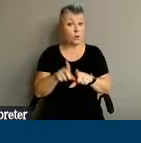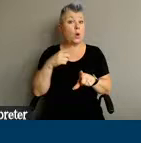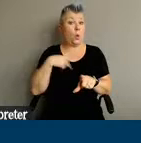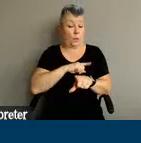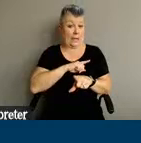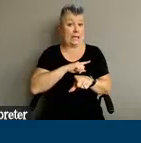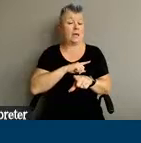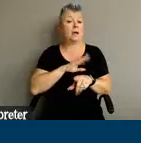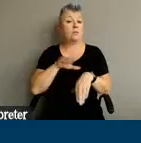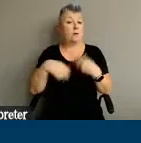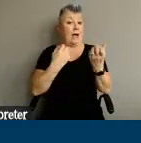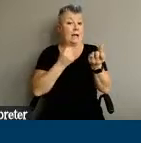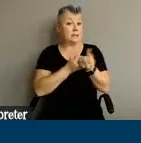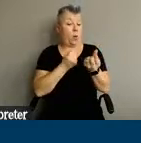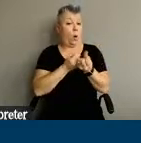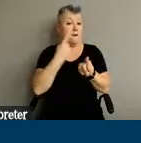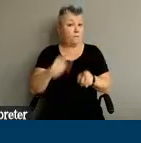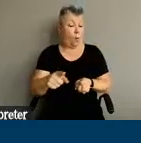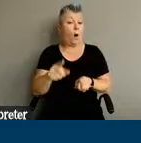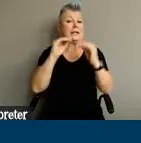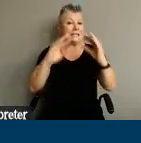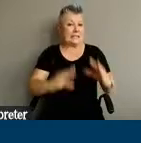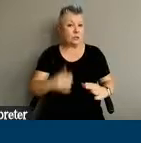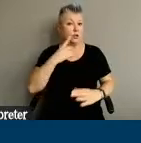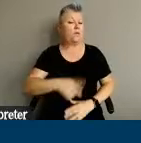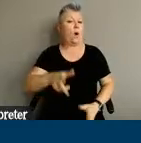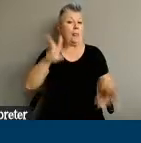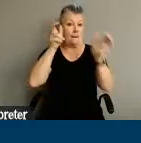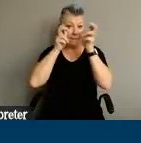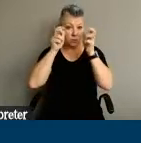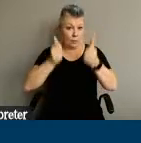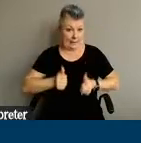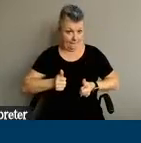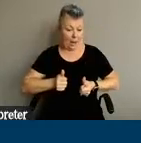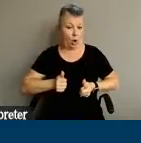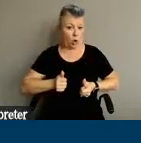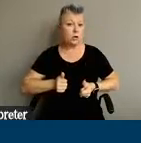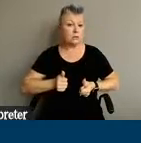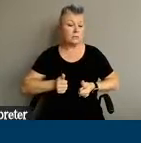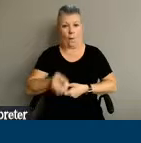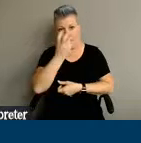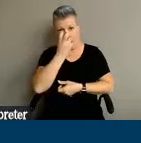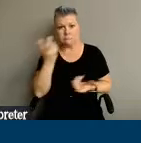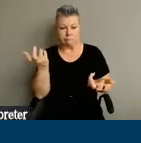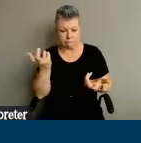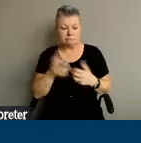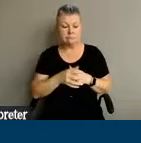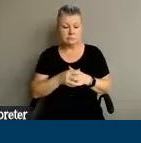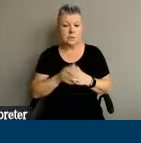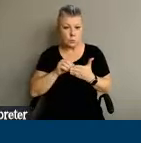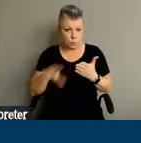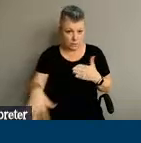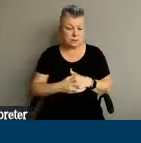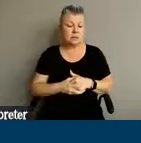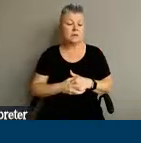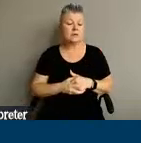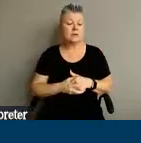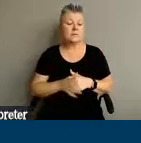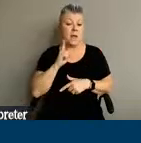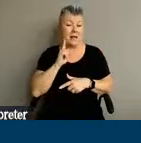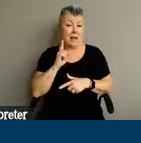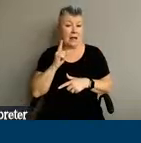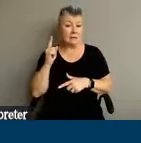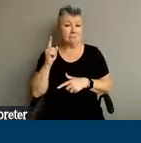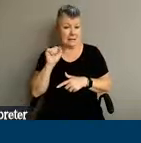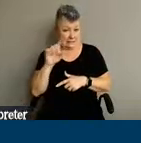of the visually impaired. We will also support our ALCOM department. We have our own ALCOM team, but they will provide some